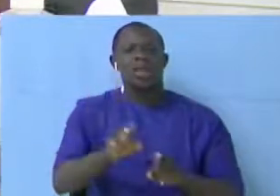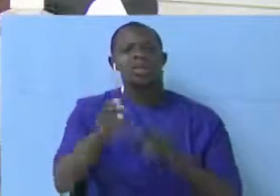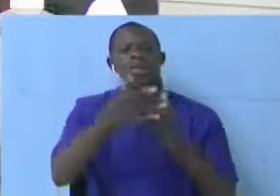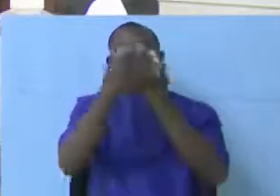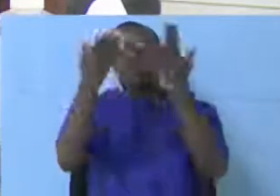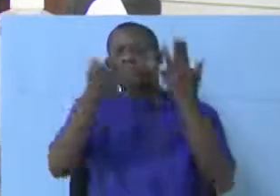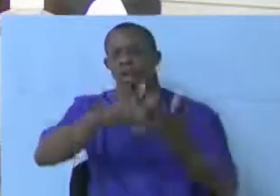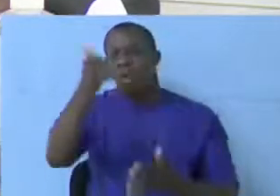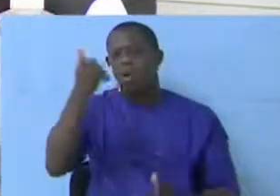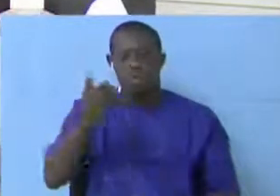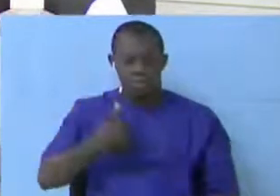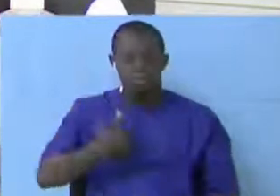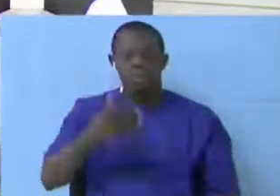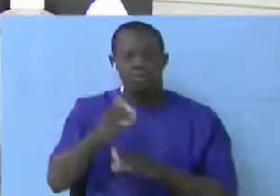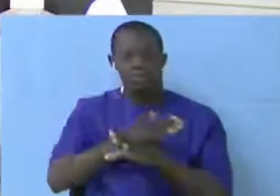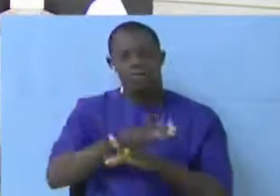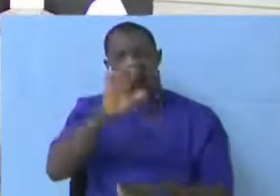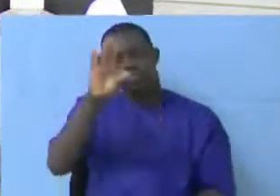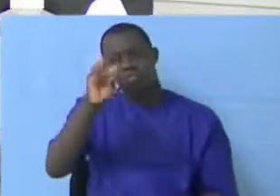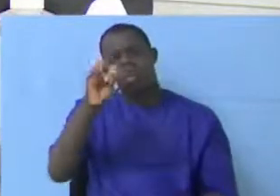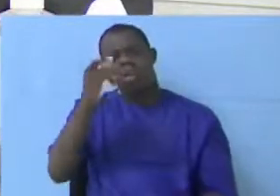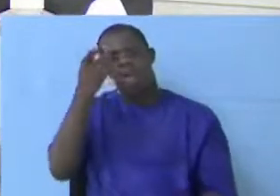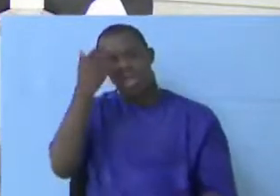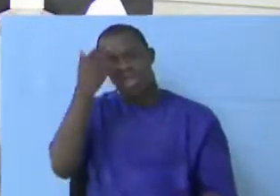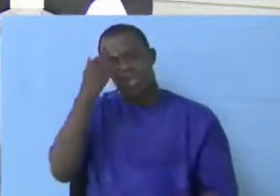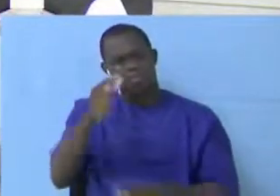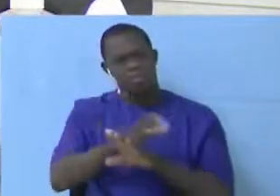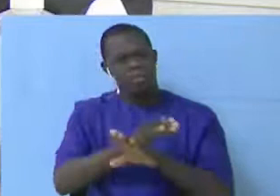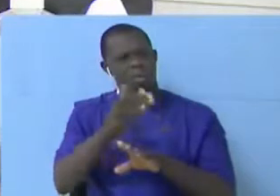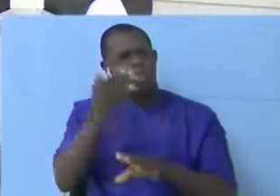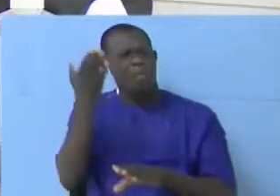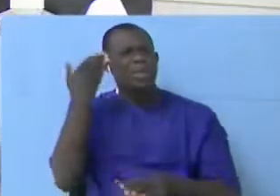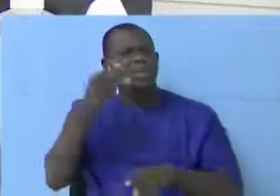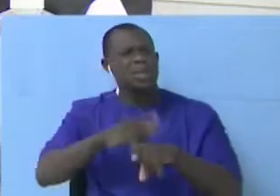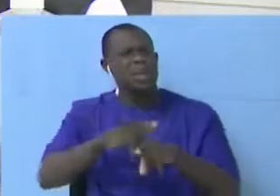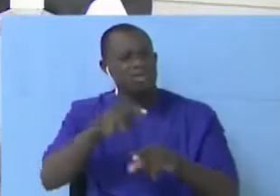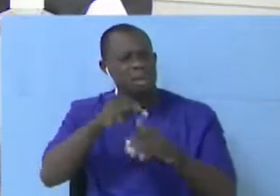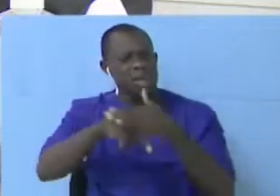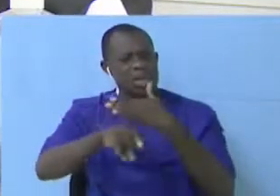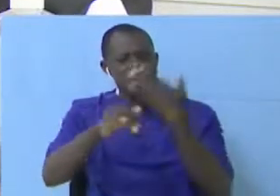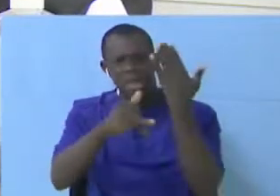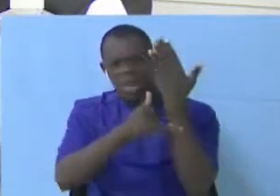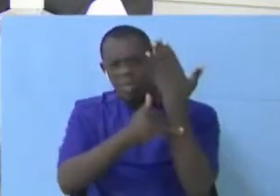So I was, I think at the time I was in Gamtel.